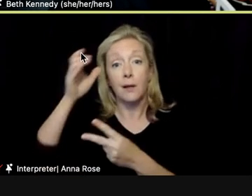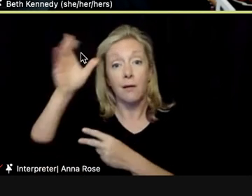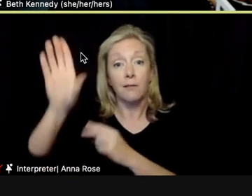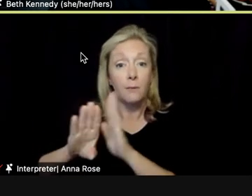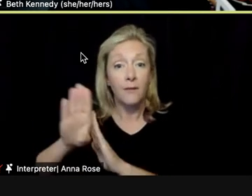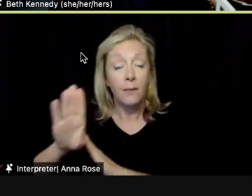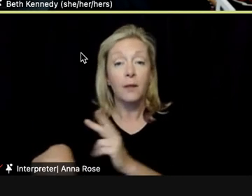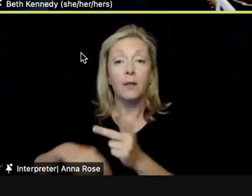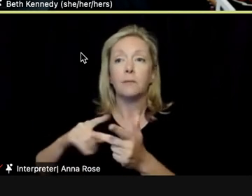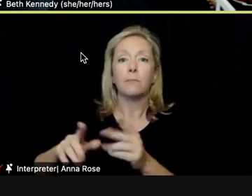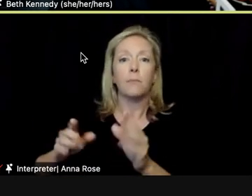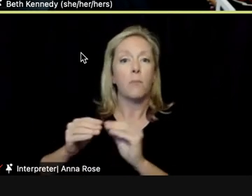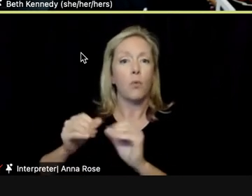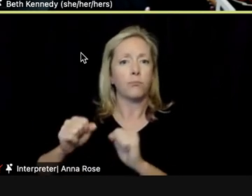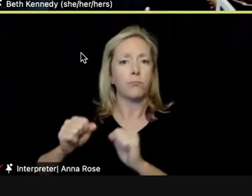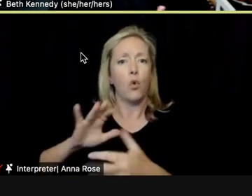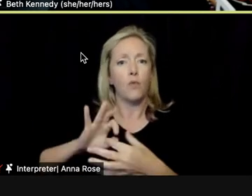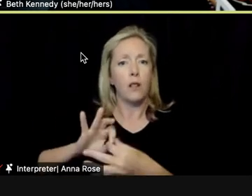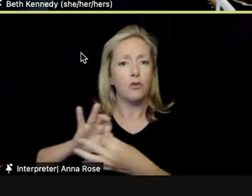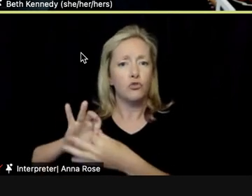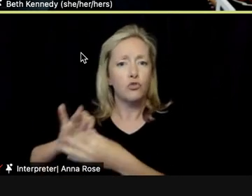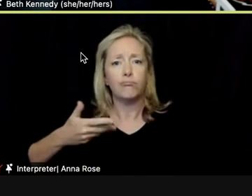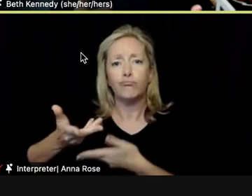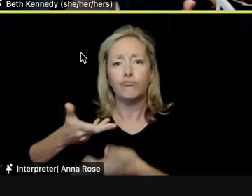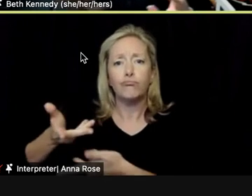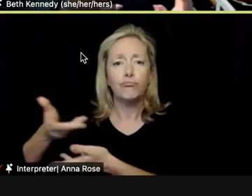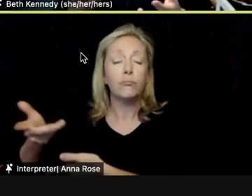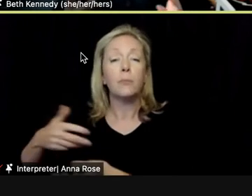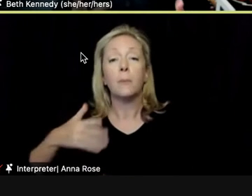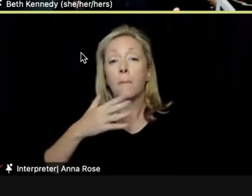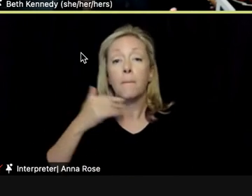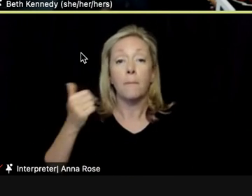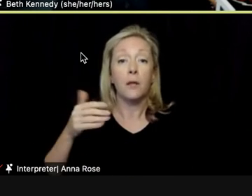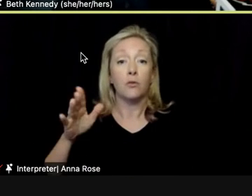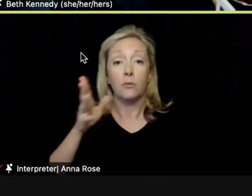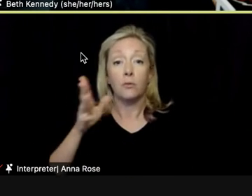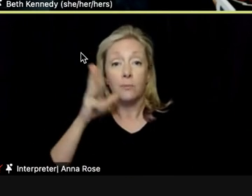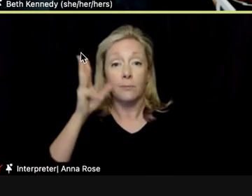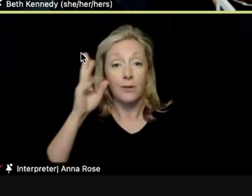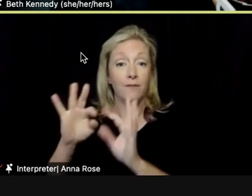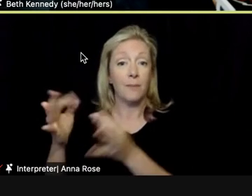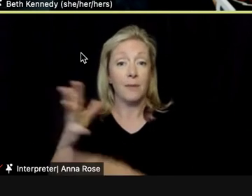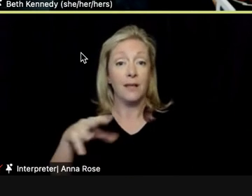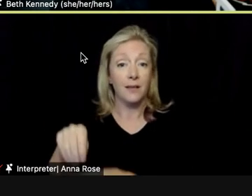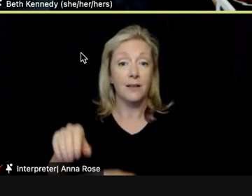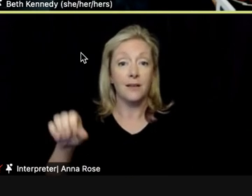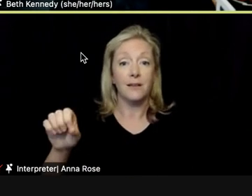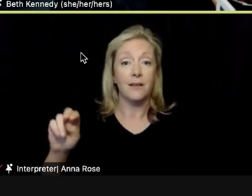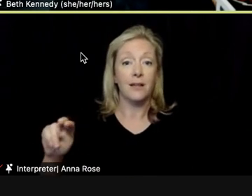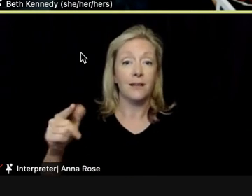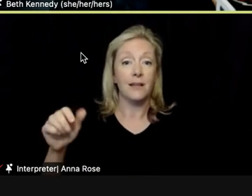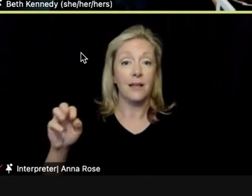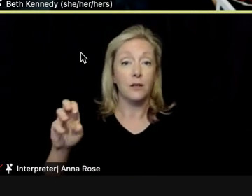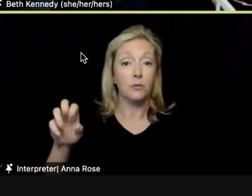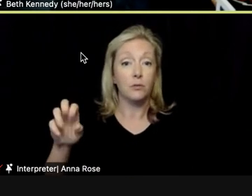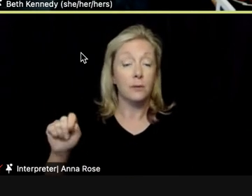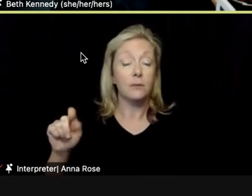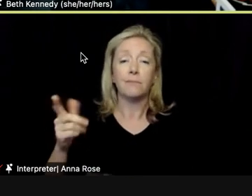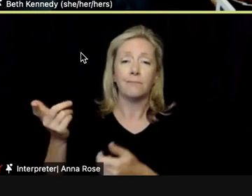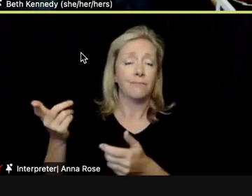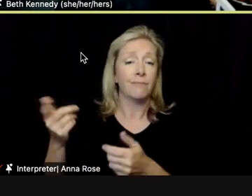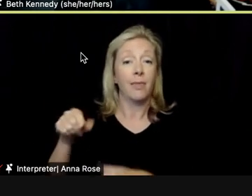with relationships, with parent and family engagement across the board. This particular